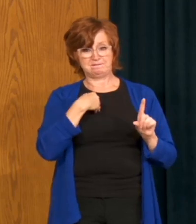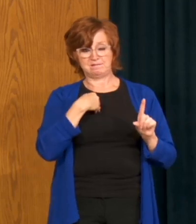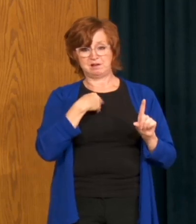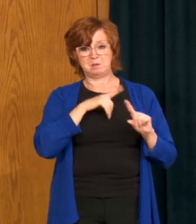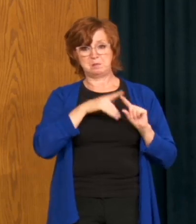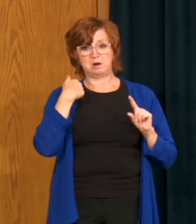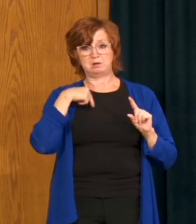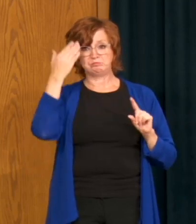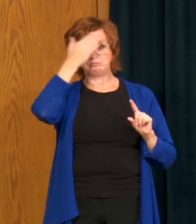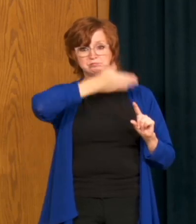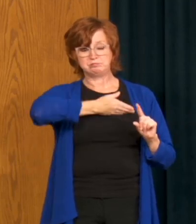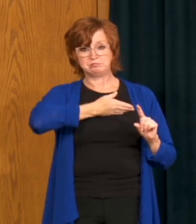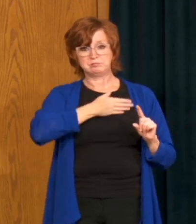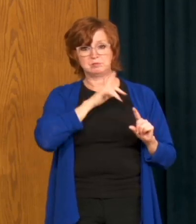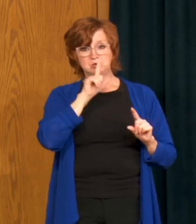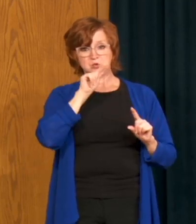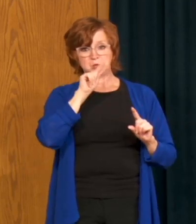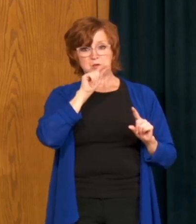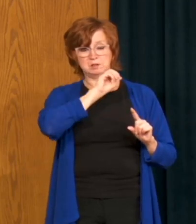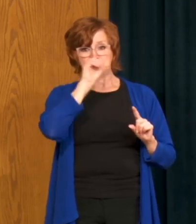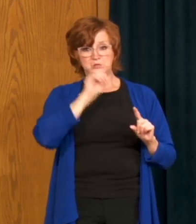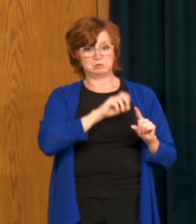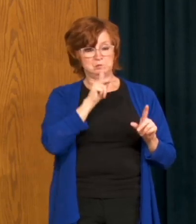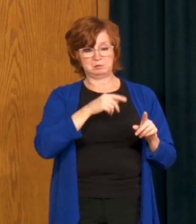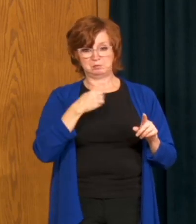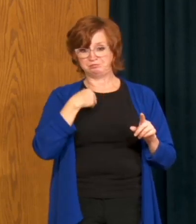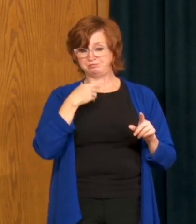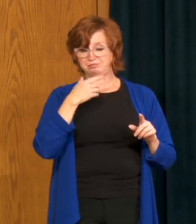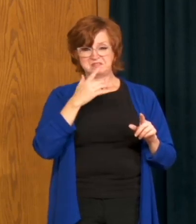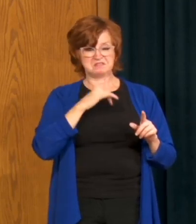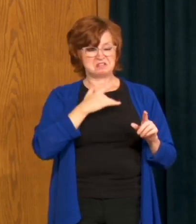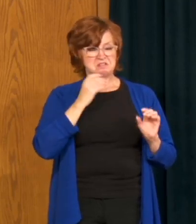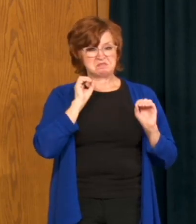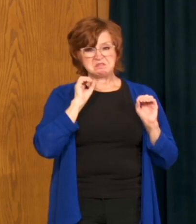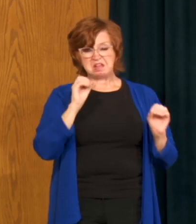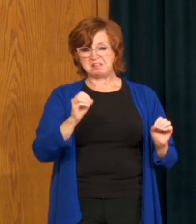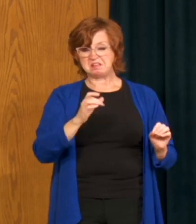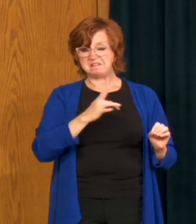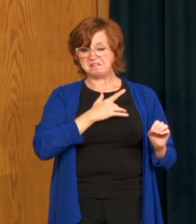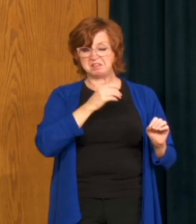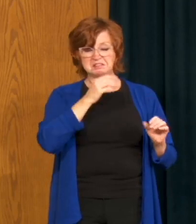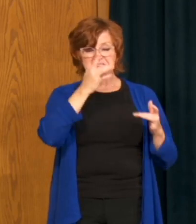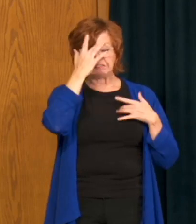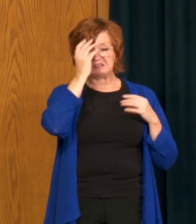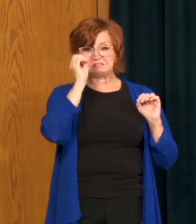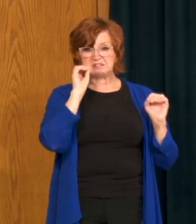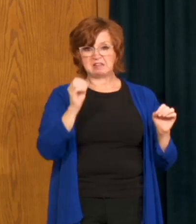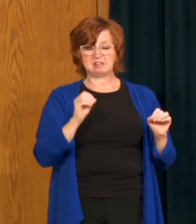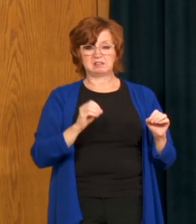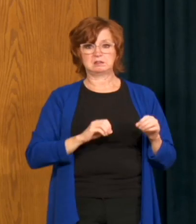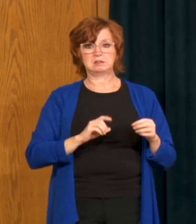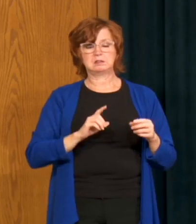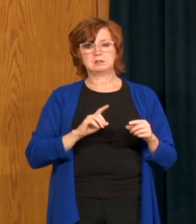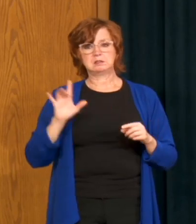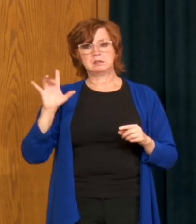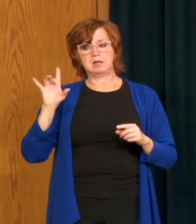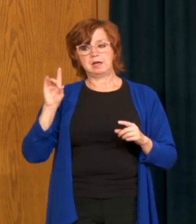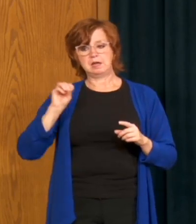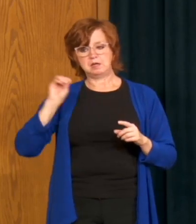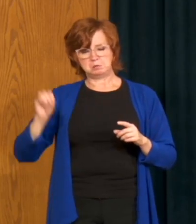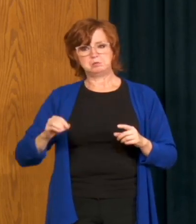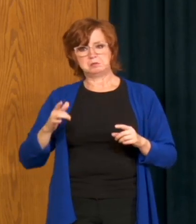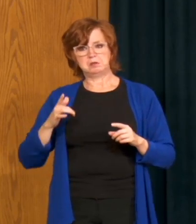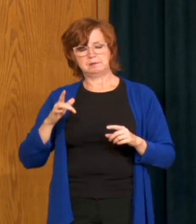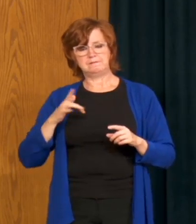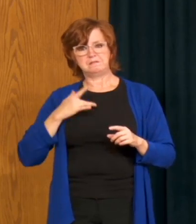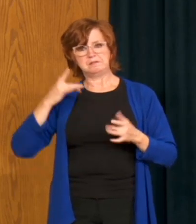practices anywhere we are in the province, seek testing. And if we see a sporadic case, we do try to see if we can identify a chain of transmission.